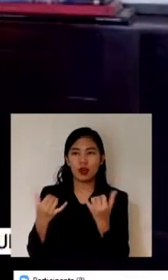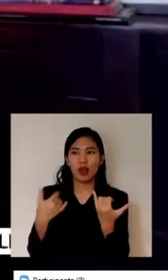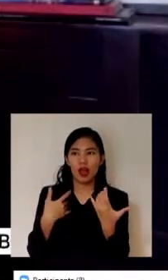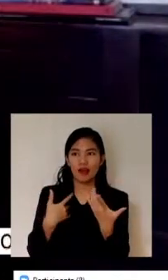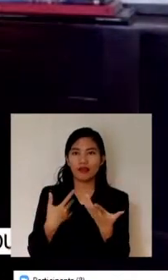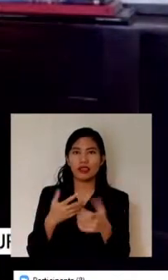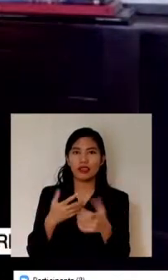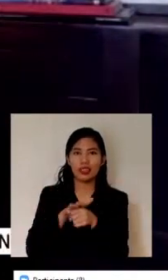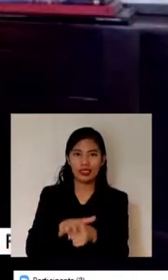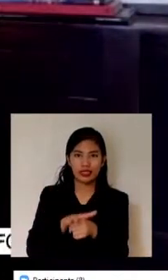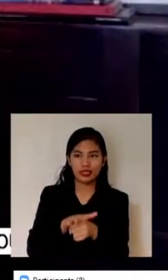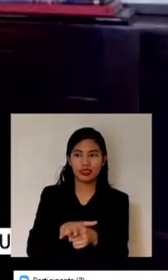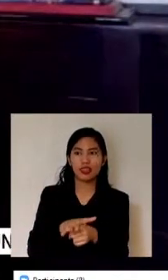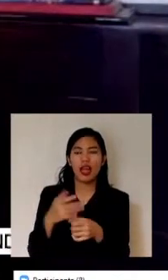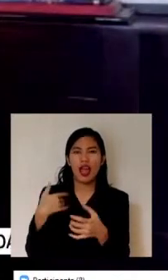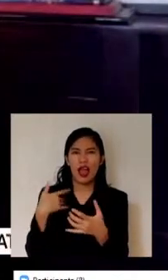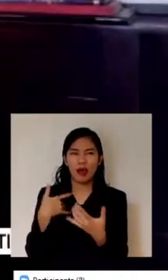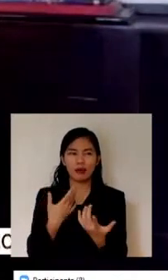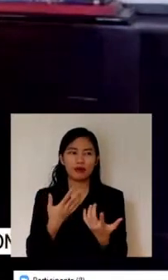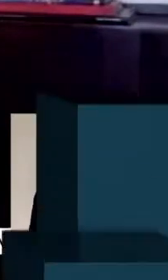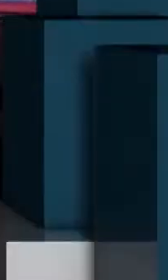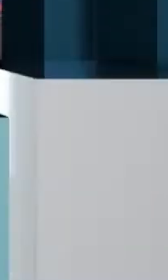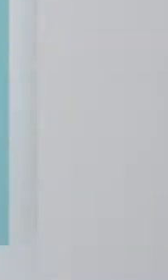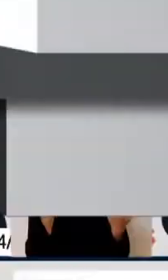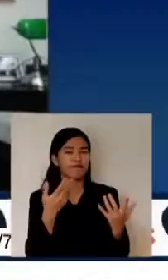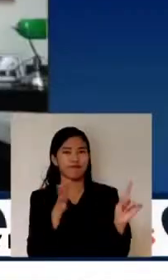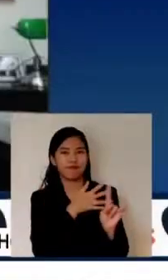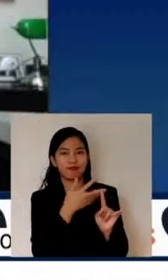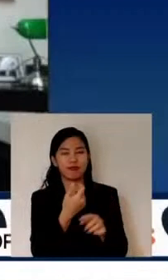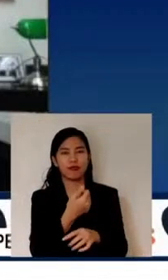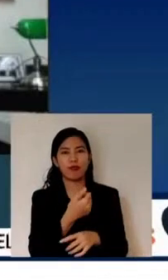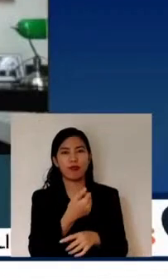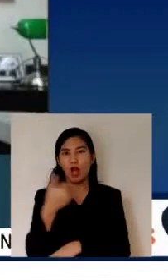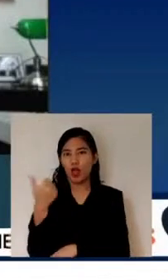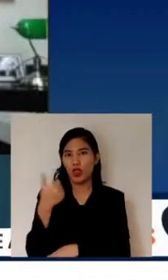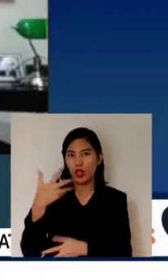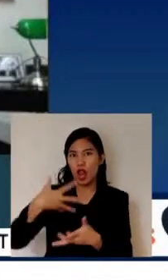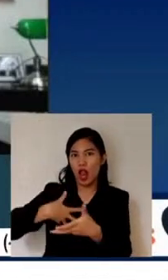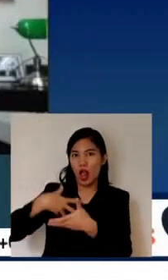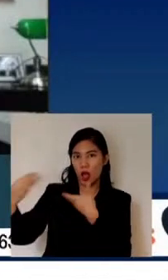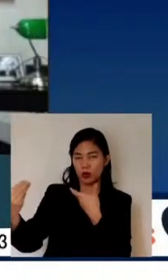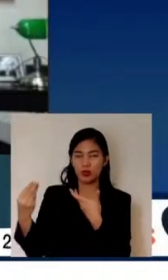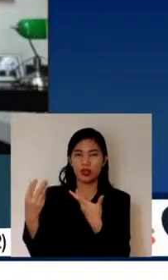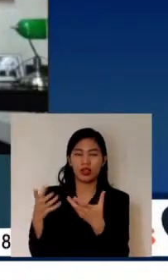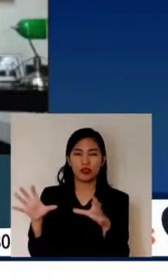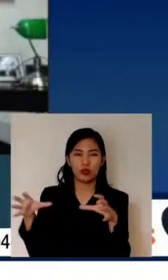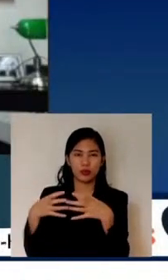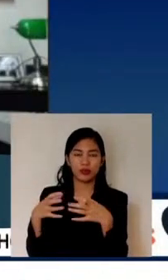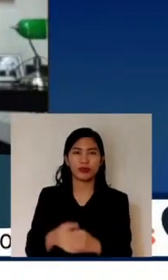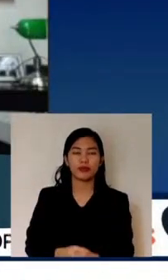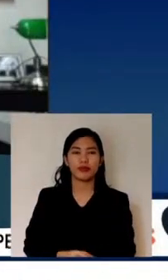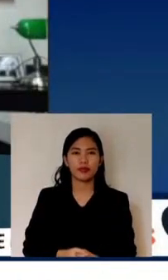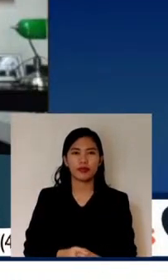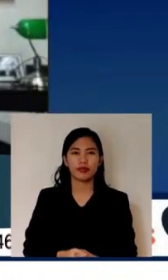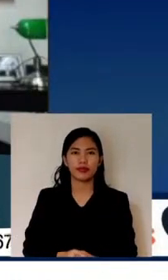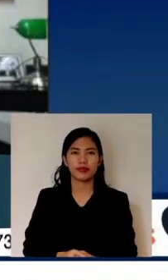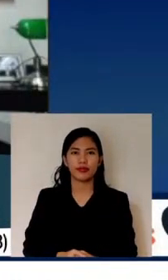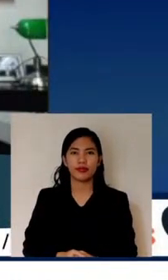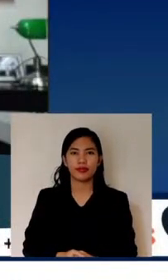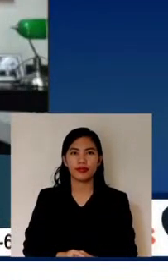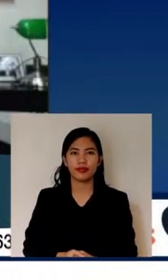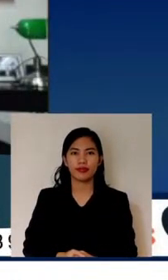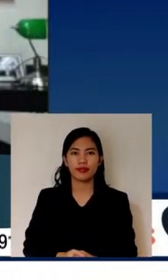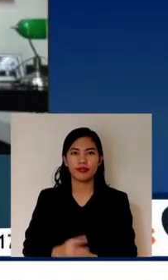external forces. Inara Firmina reports. The COMELEC First Division has yet to vote on